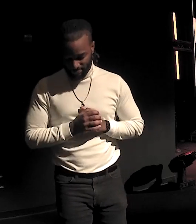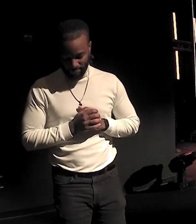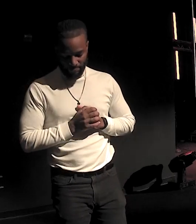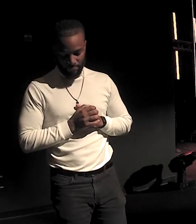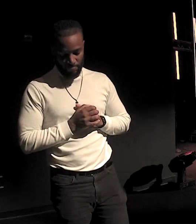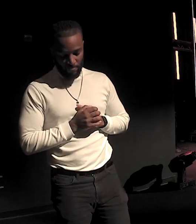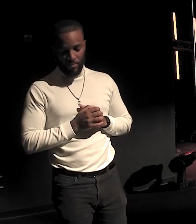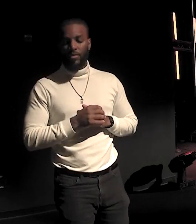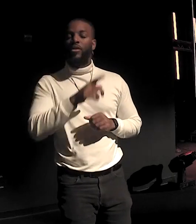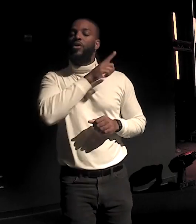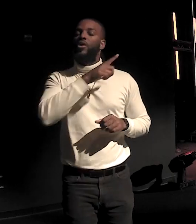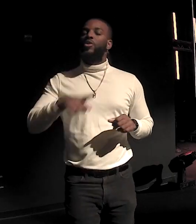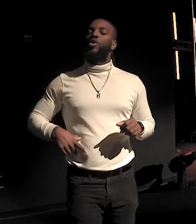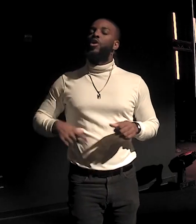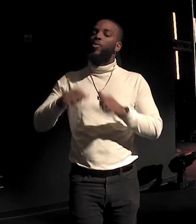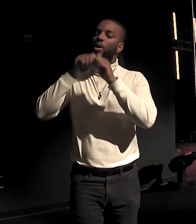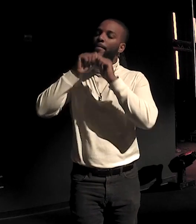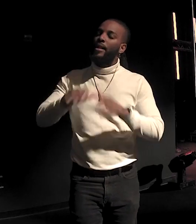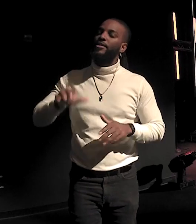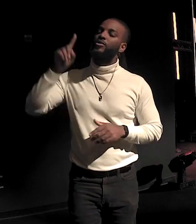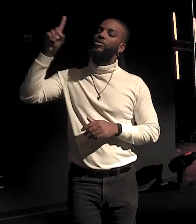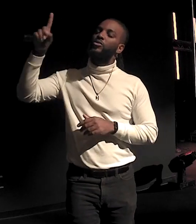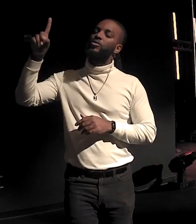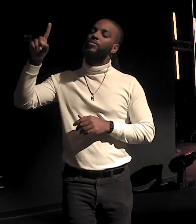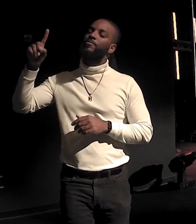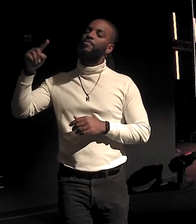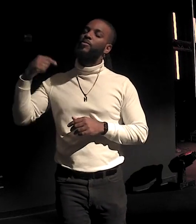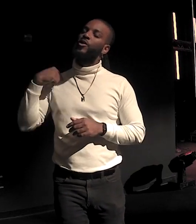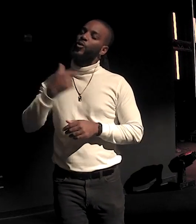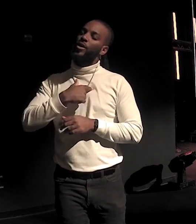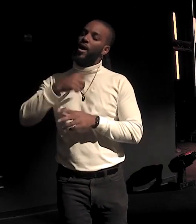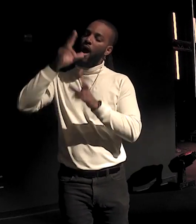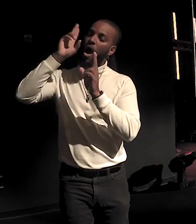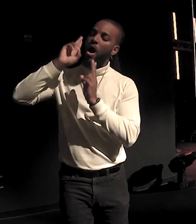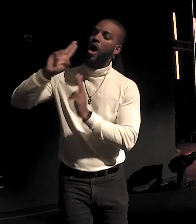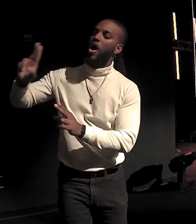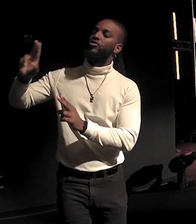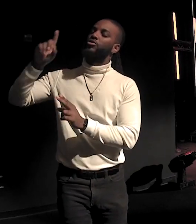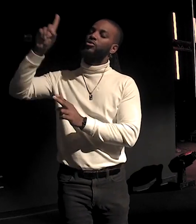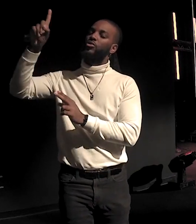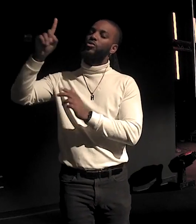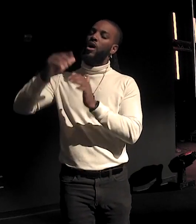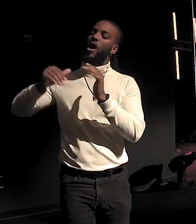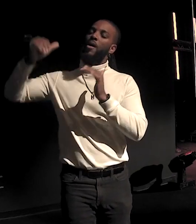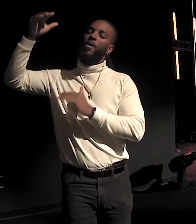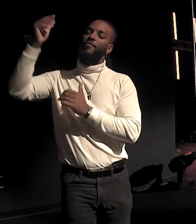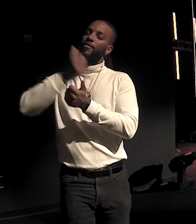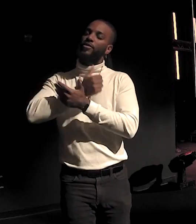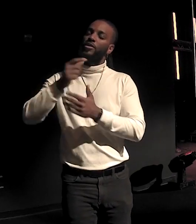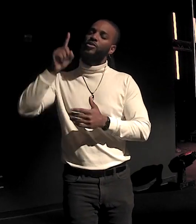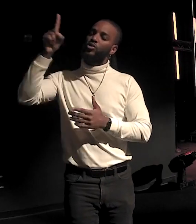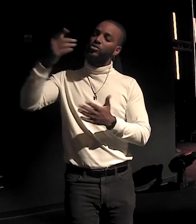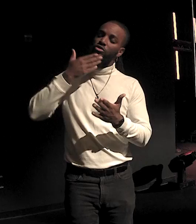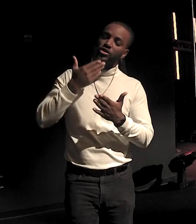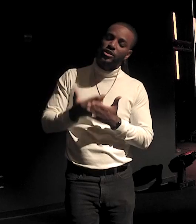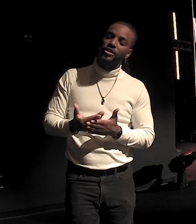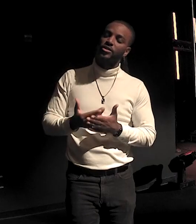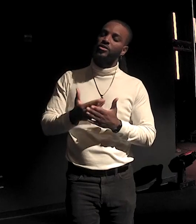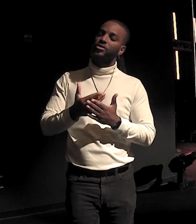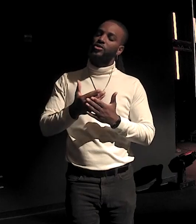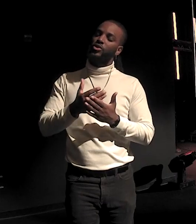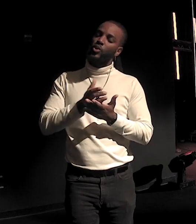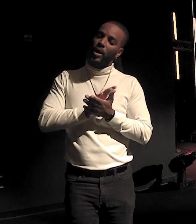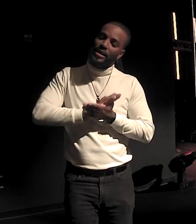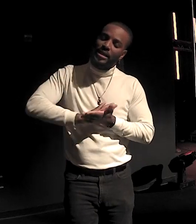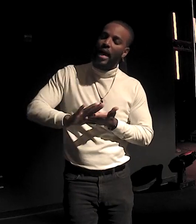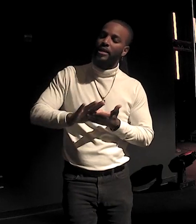Well, Lord, we bless you, and we honor you above all else. You are good, you are kind, you